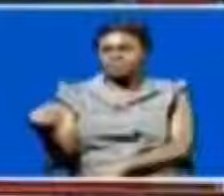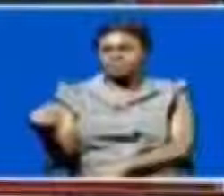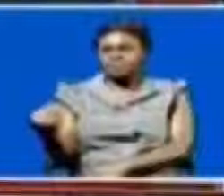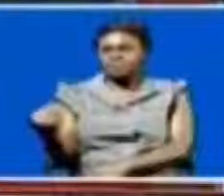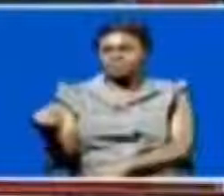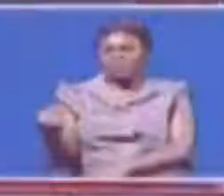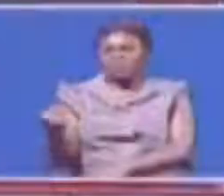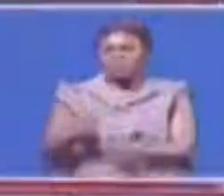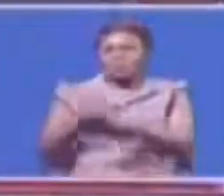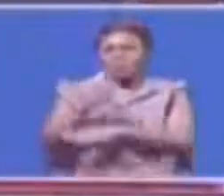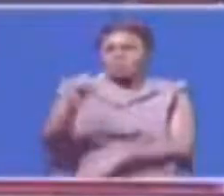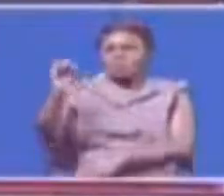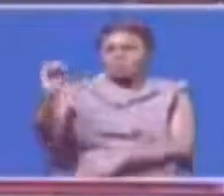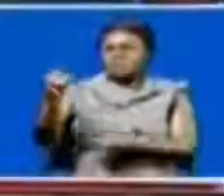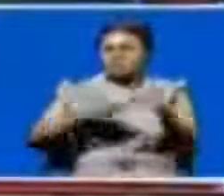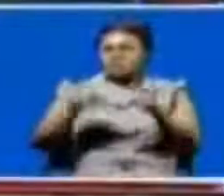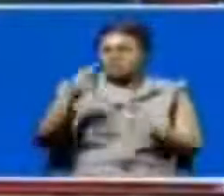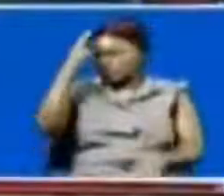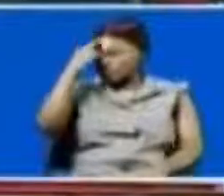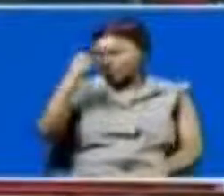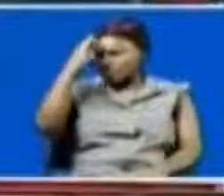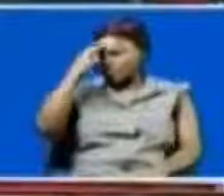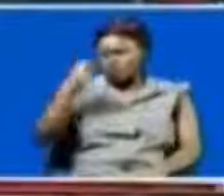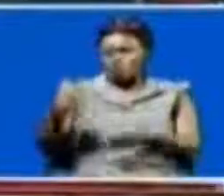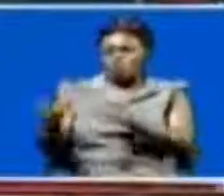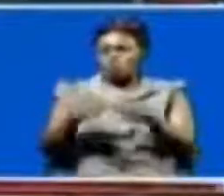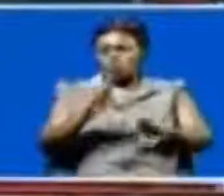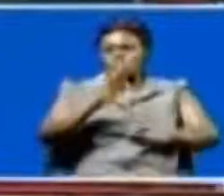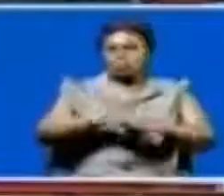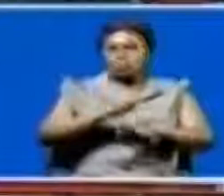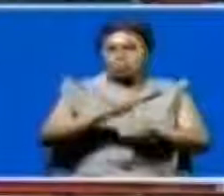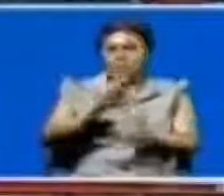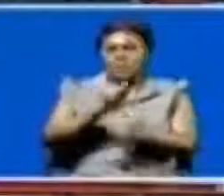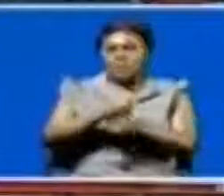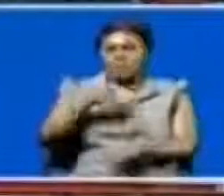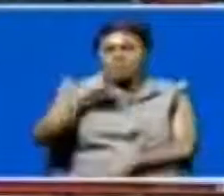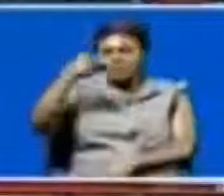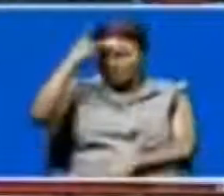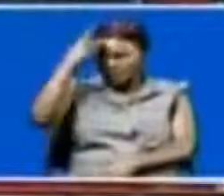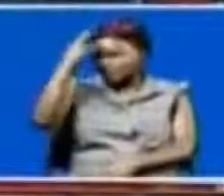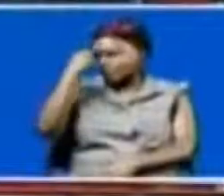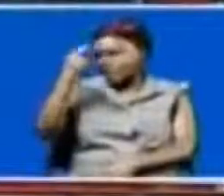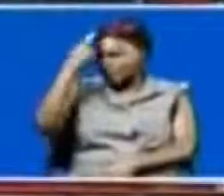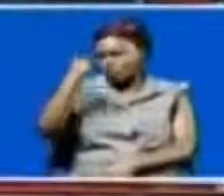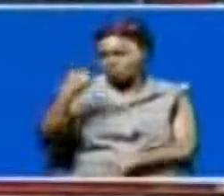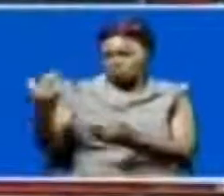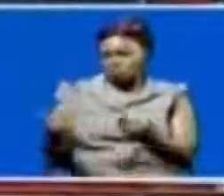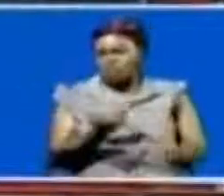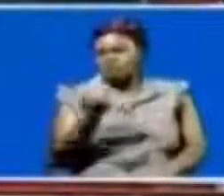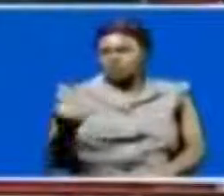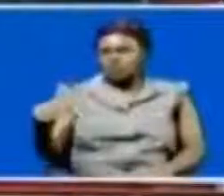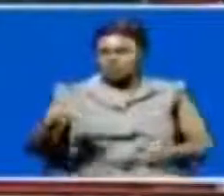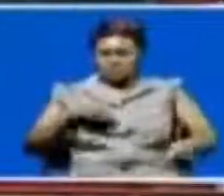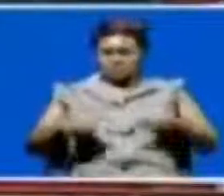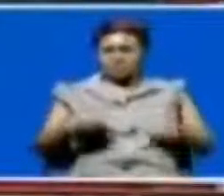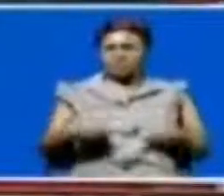Beyond Zero Medical Safari in Narok was a grand opportunity for many parents in Narok County to bring out their children with